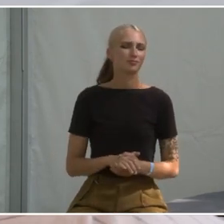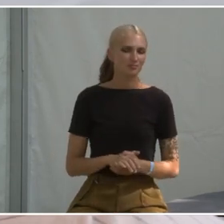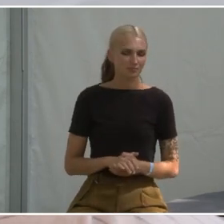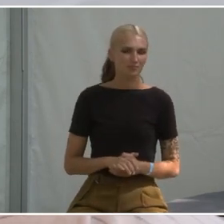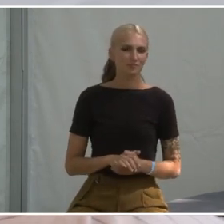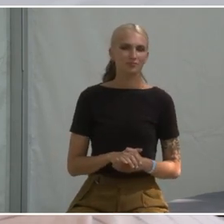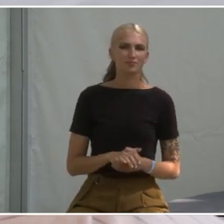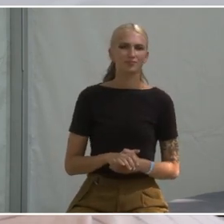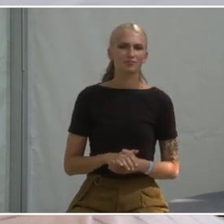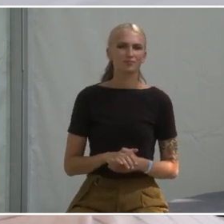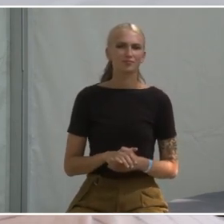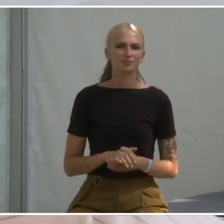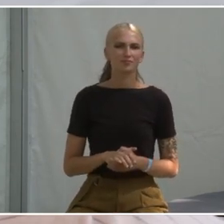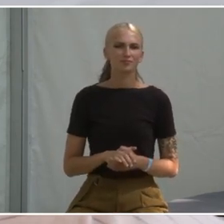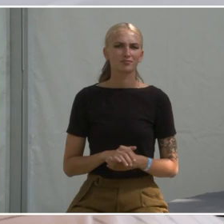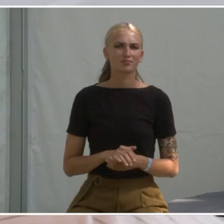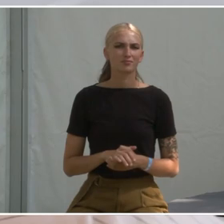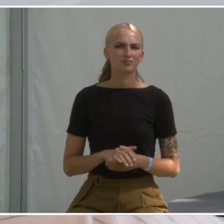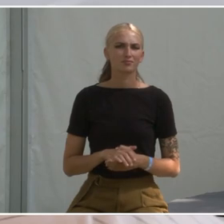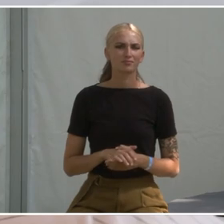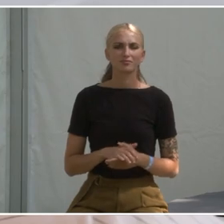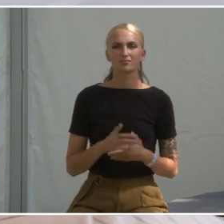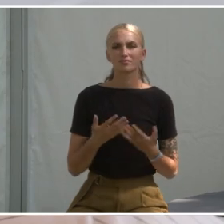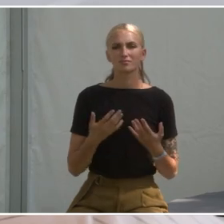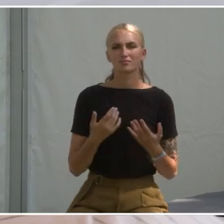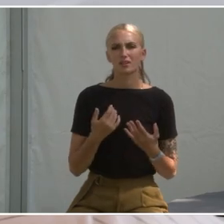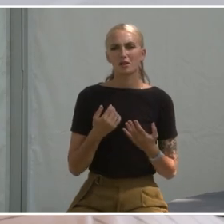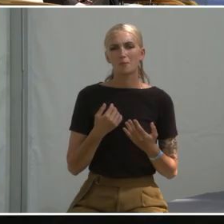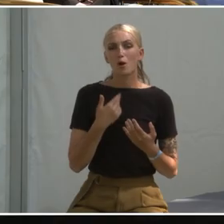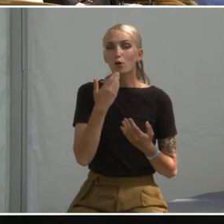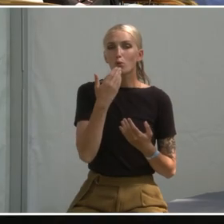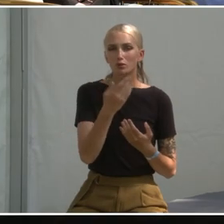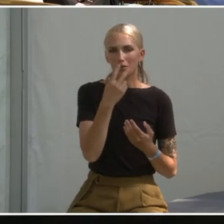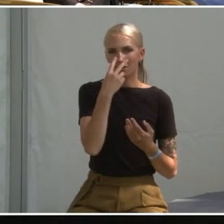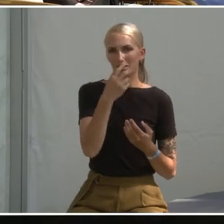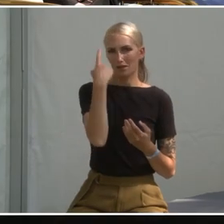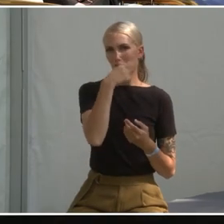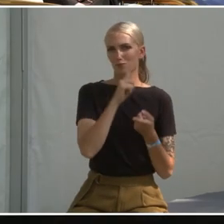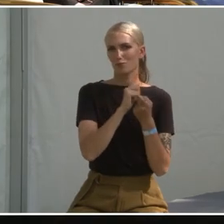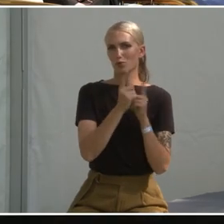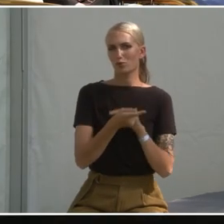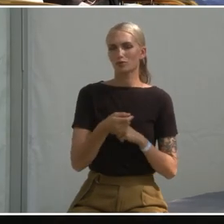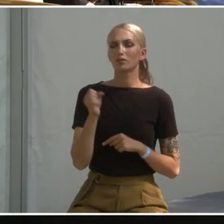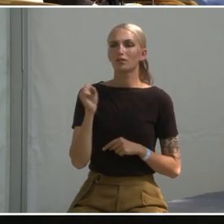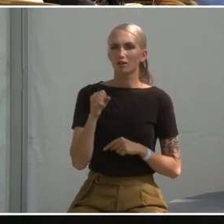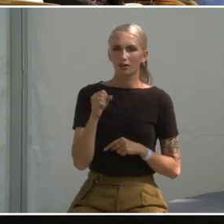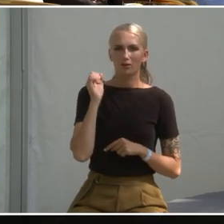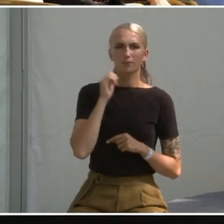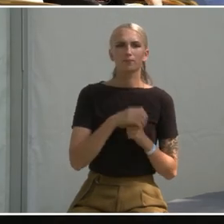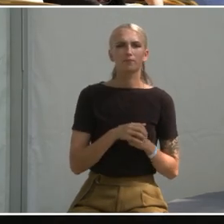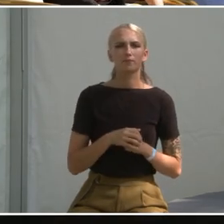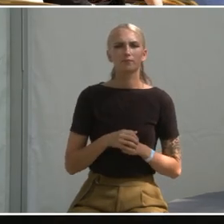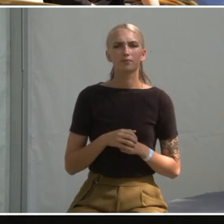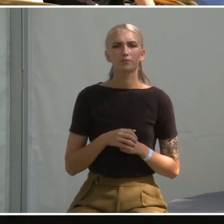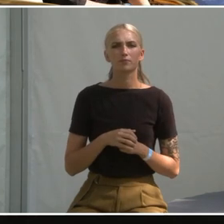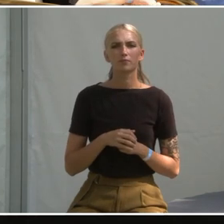I also want to hear the solutions from you, but you also just reacted when I said this. Because I'm really keen of digitalization, and